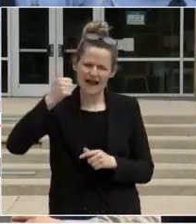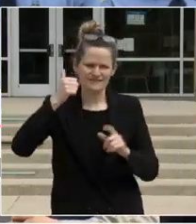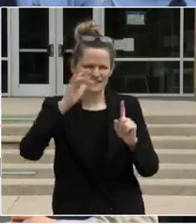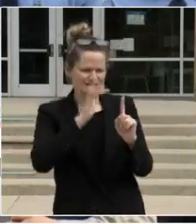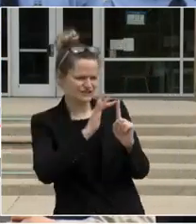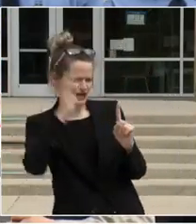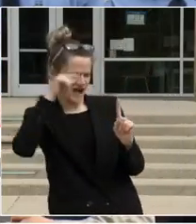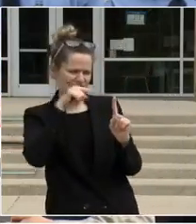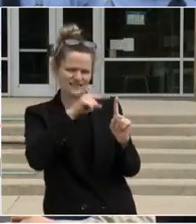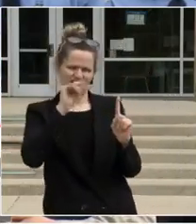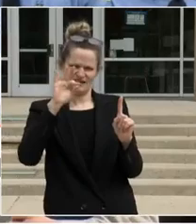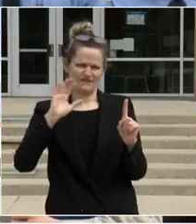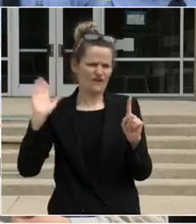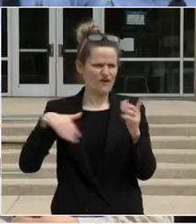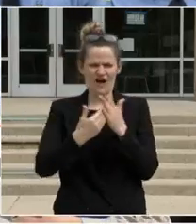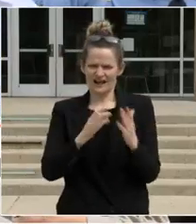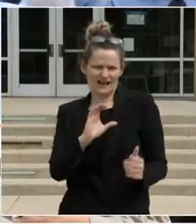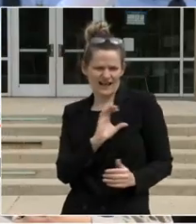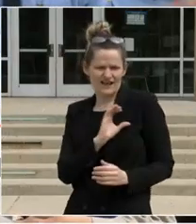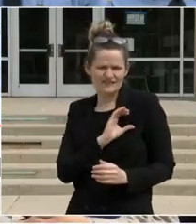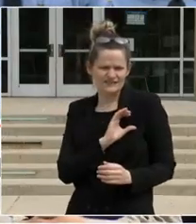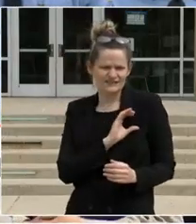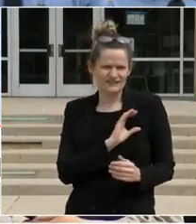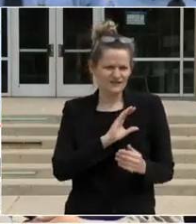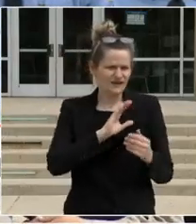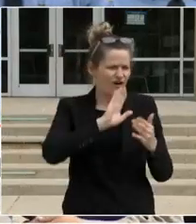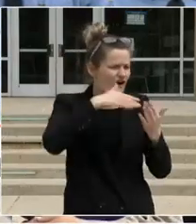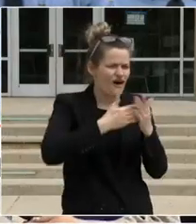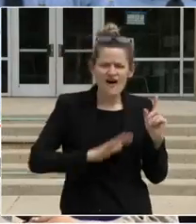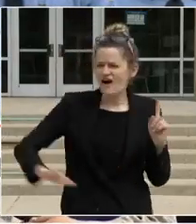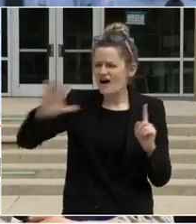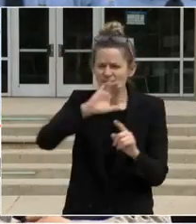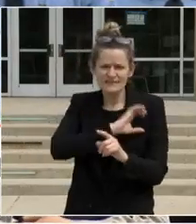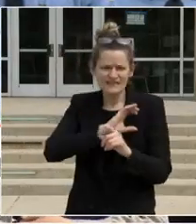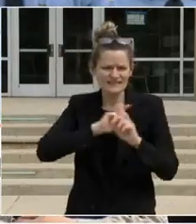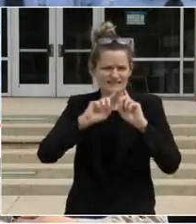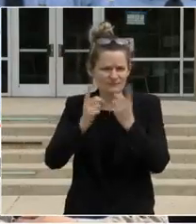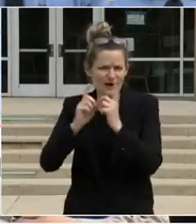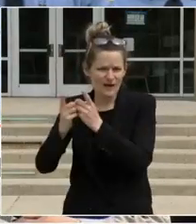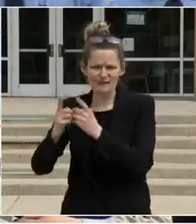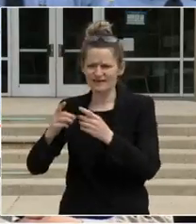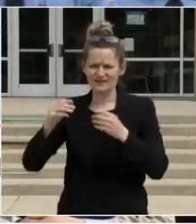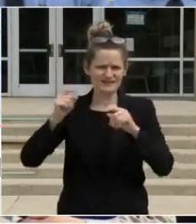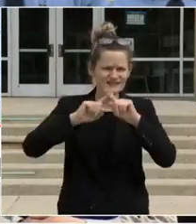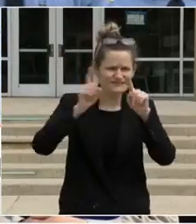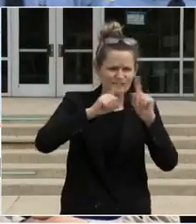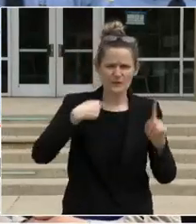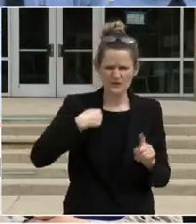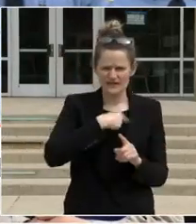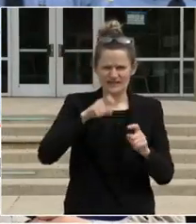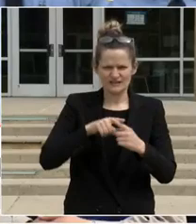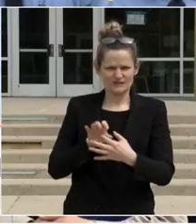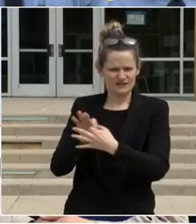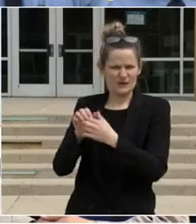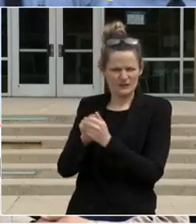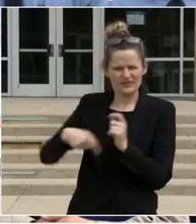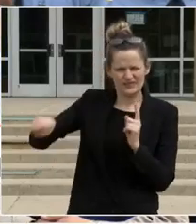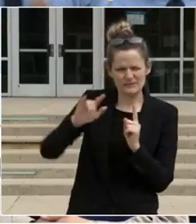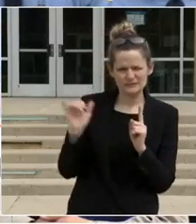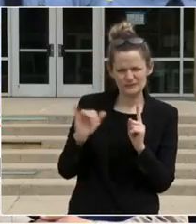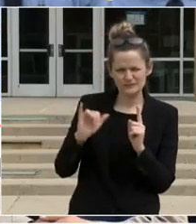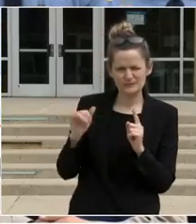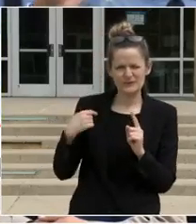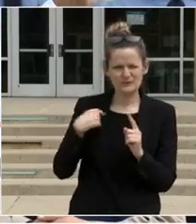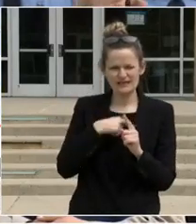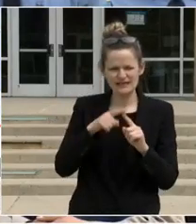competition with every police department that's within 100 miles of the District of Columbia. That's real. That's fact. And if MPD is going